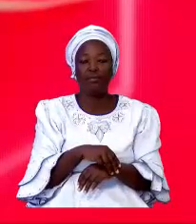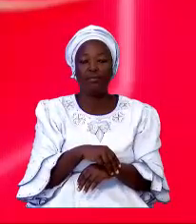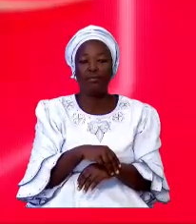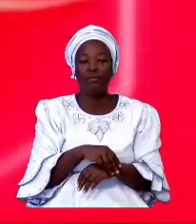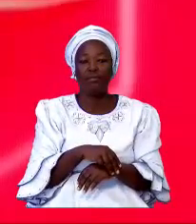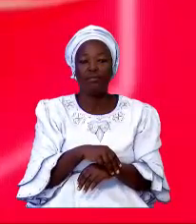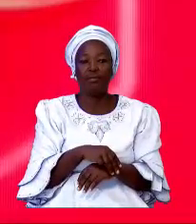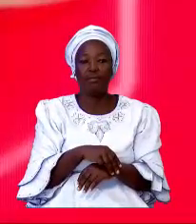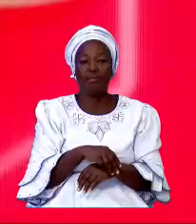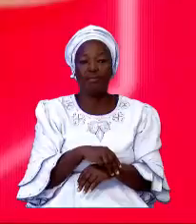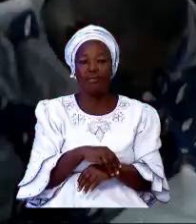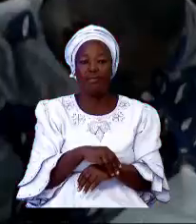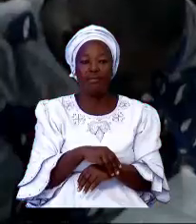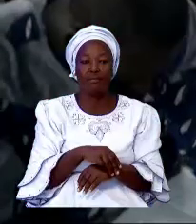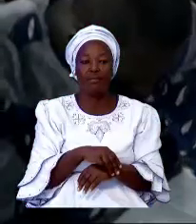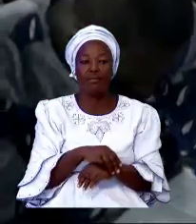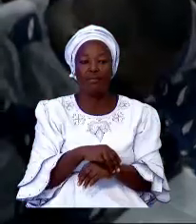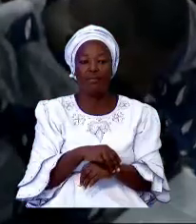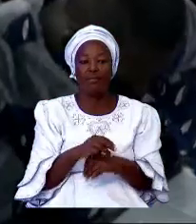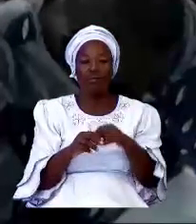3 points in the message.